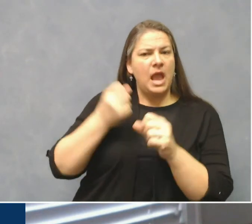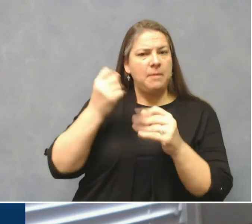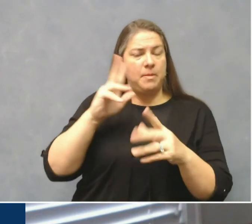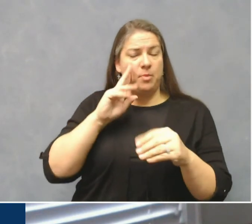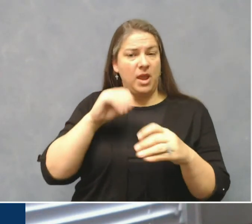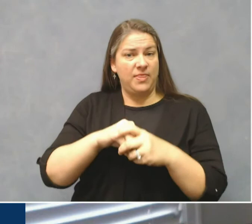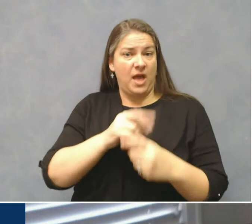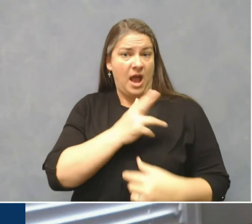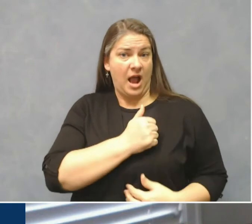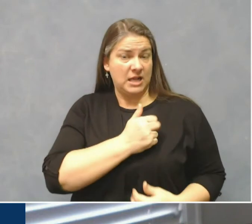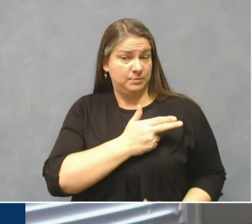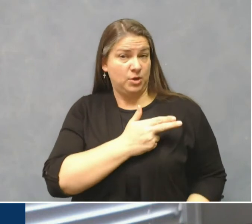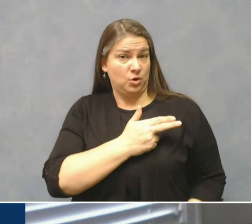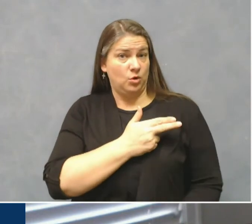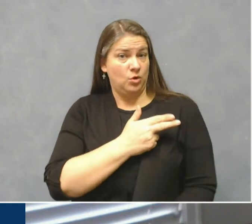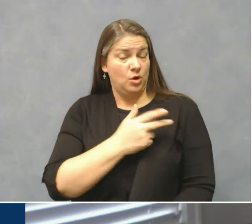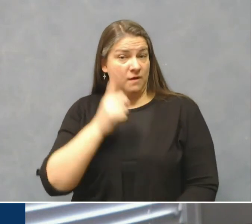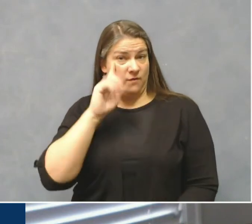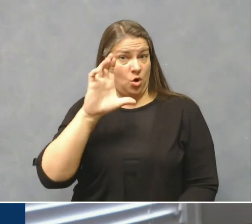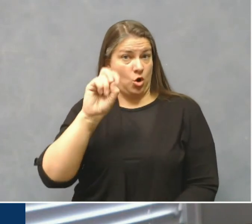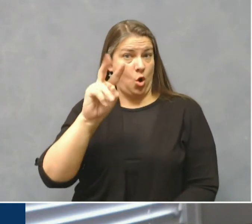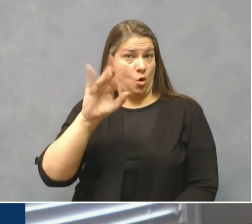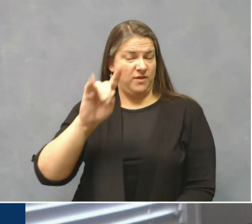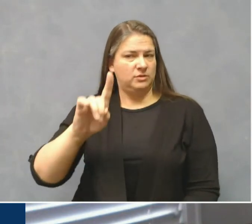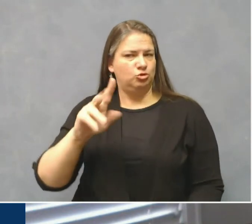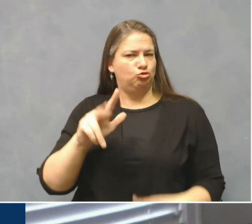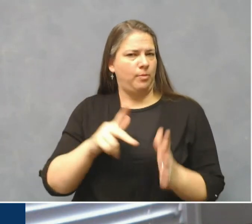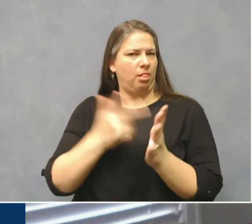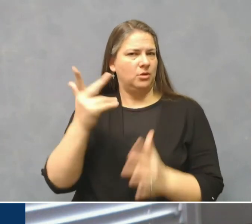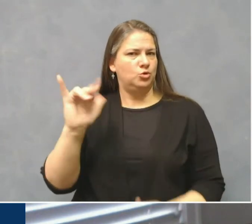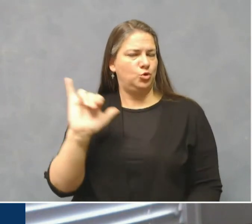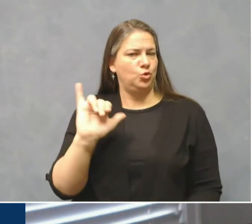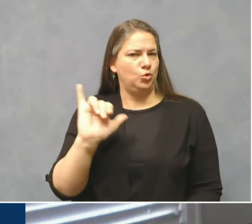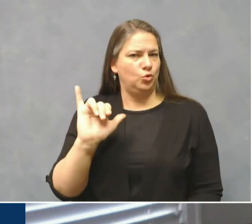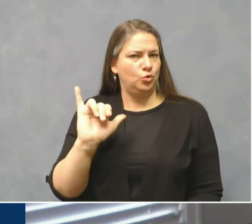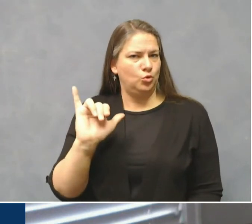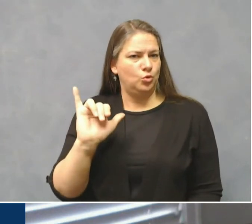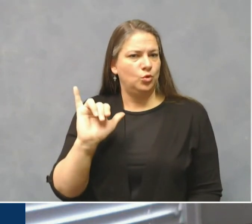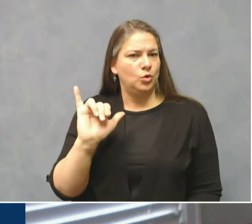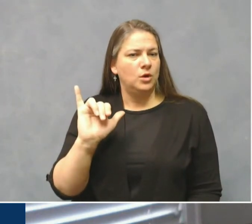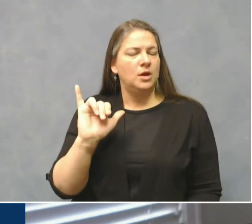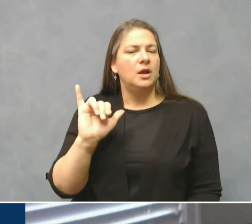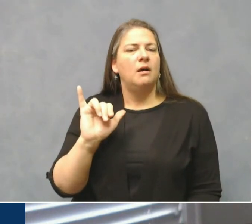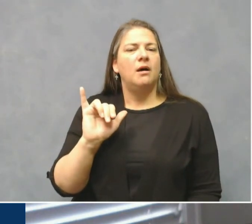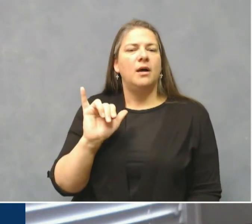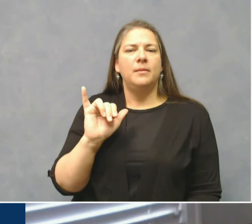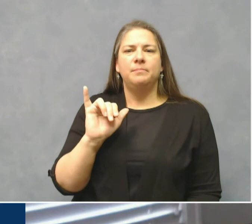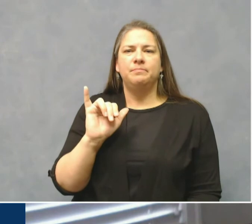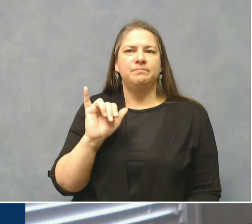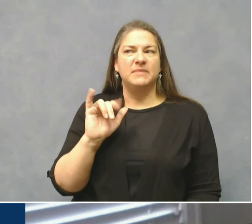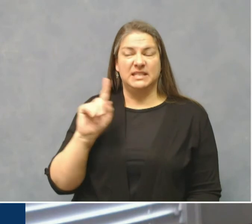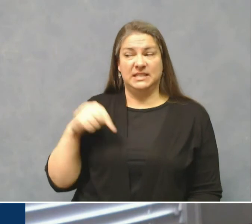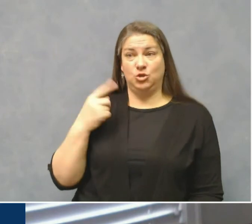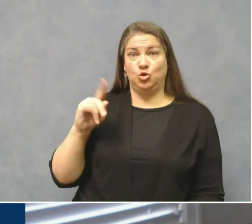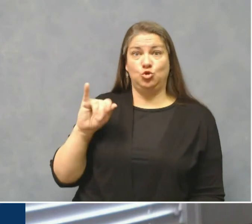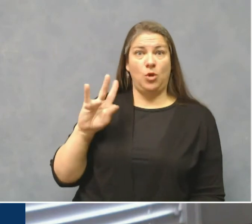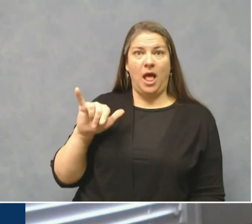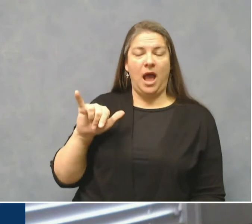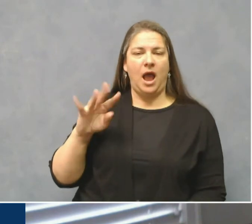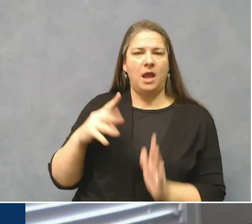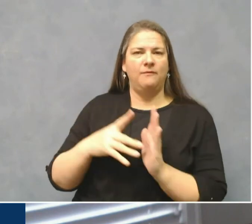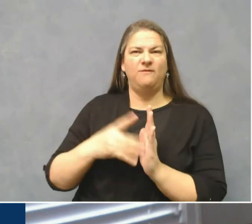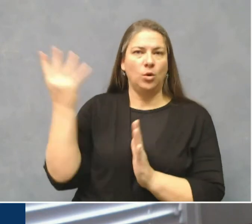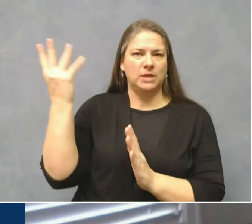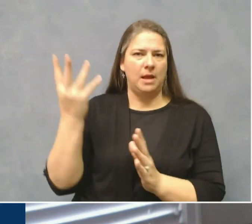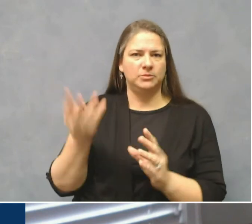has also roughly tripled in the last couple months, and it has roughly quadrupled since about July. So the number of COVID patients